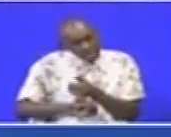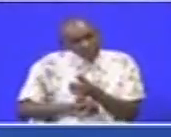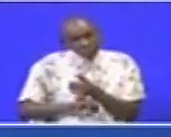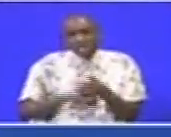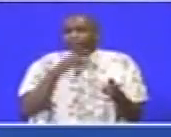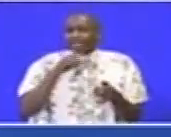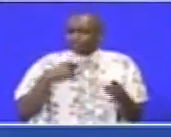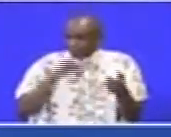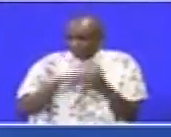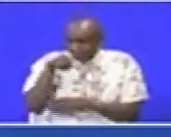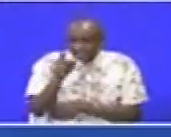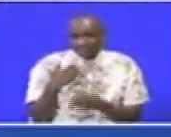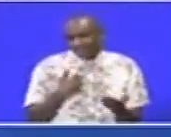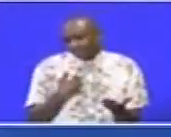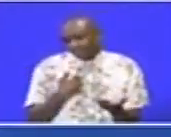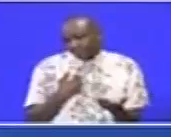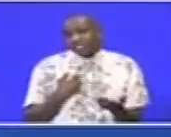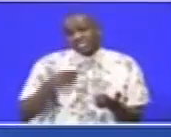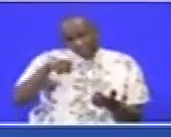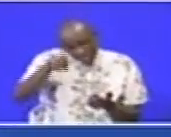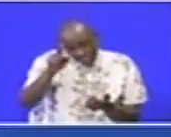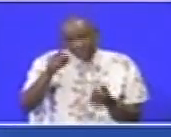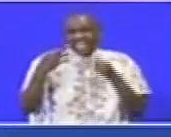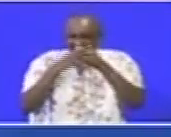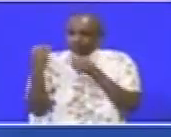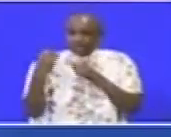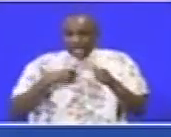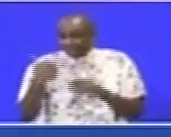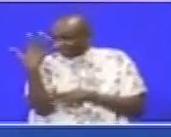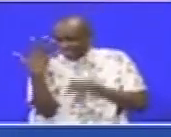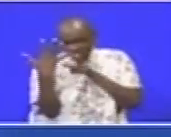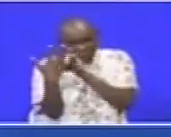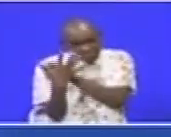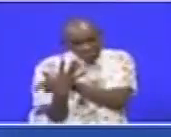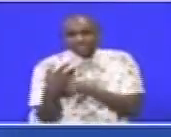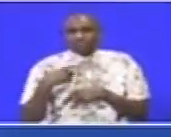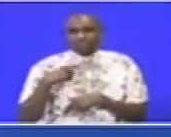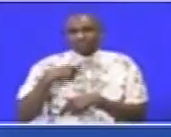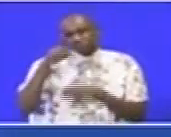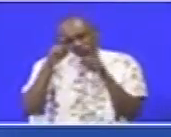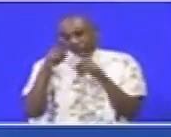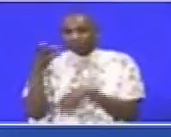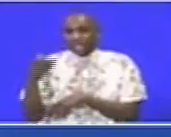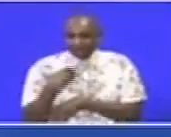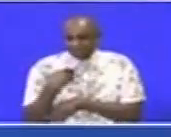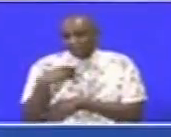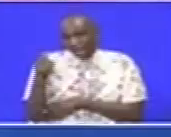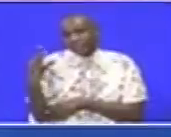Ngaira don't live here anymore. For five of their eight adult children, these pictures are the only memories left. The other